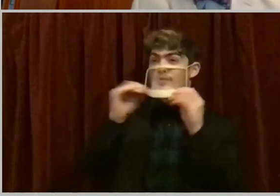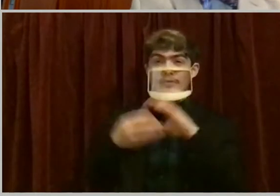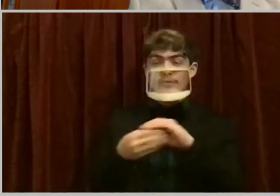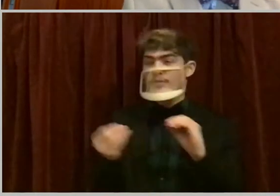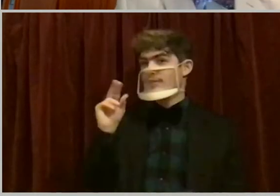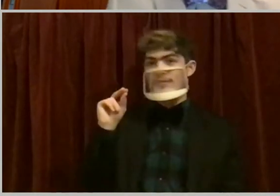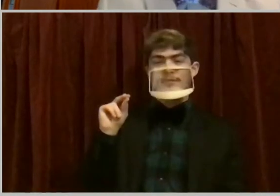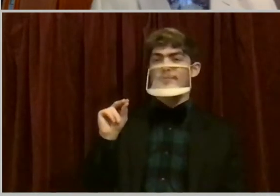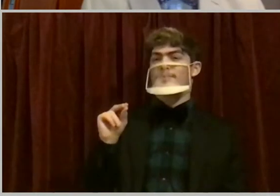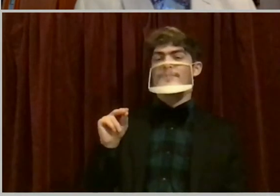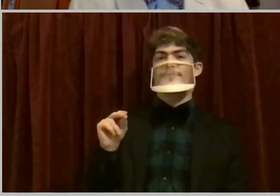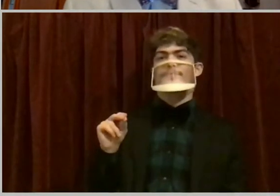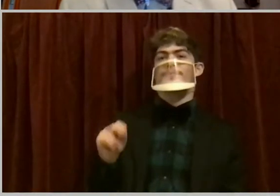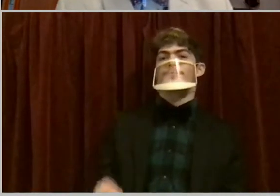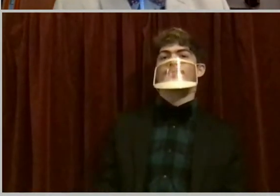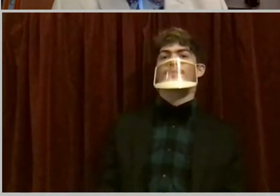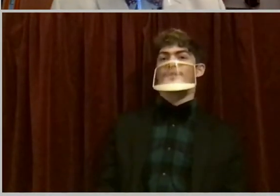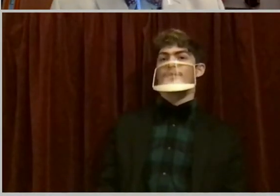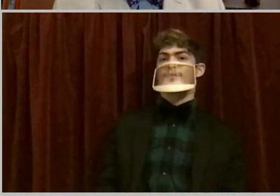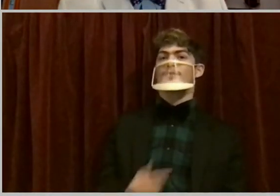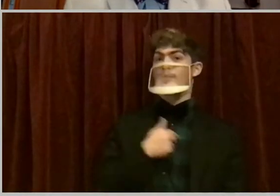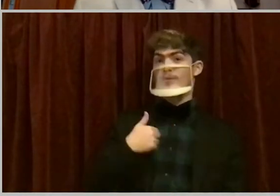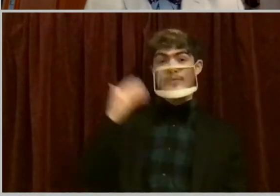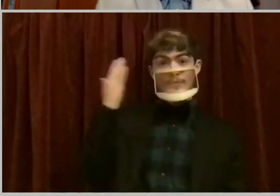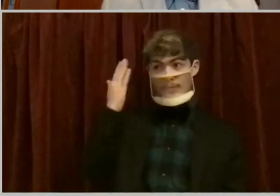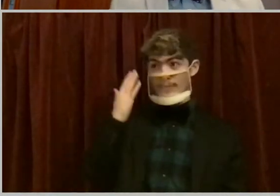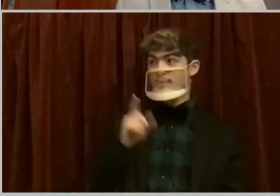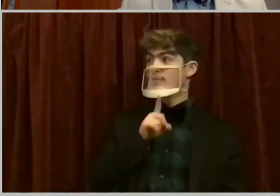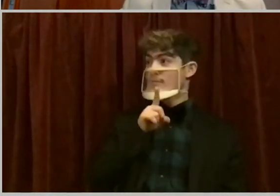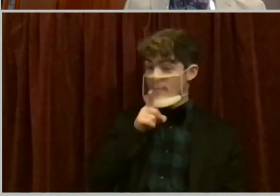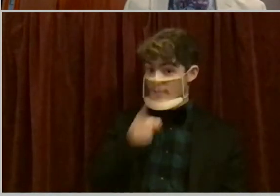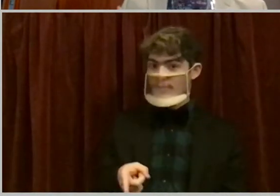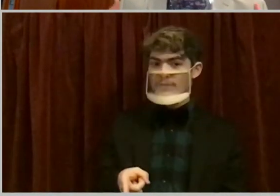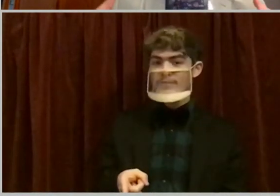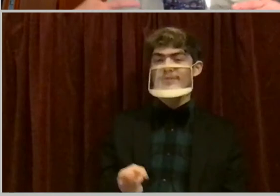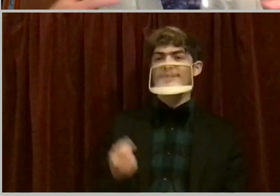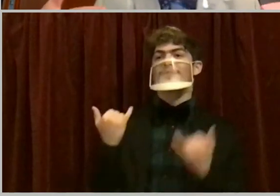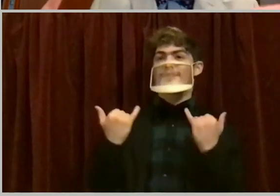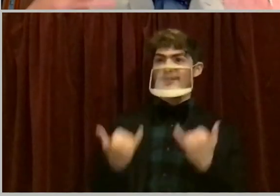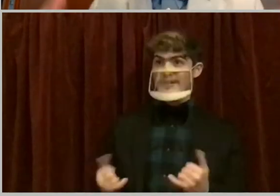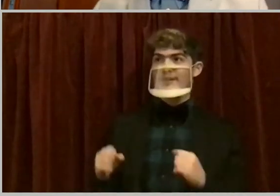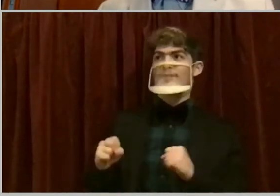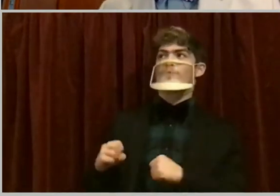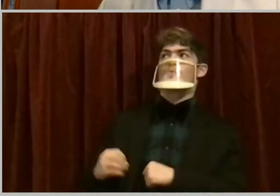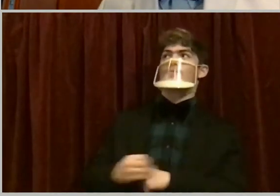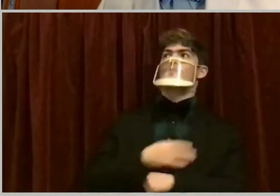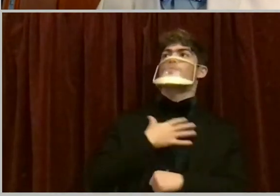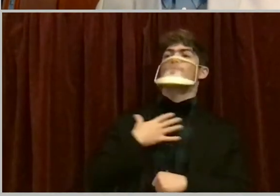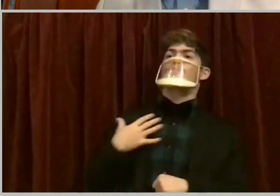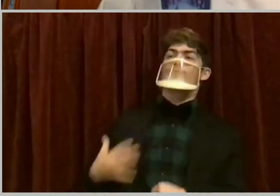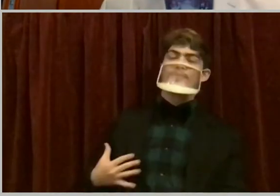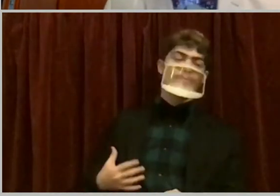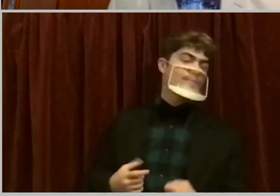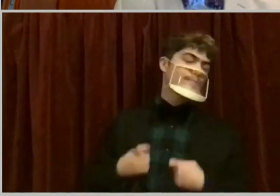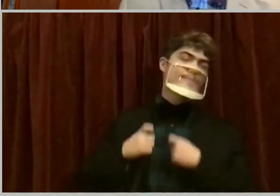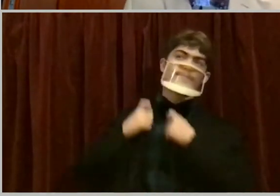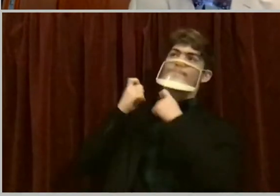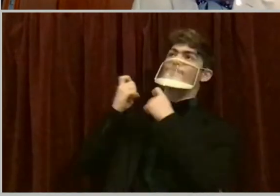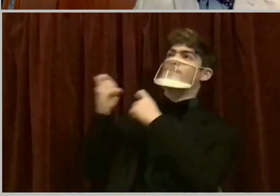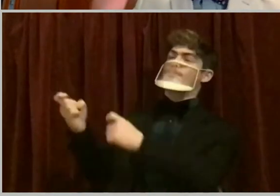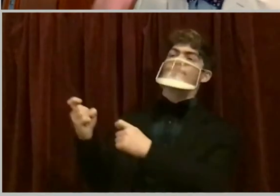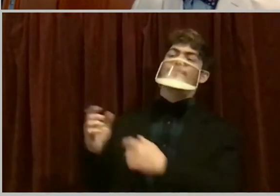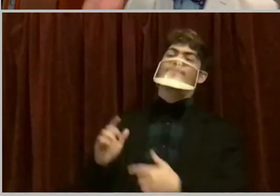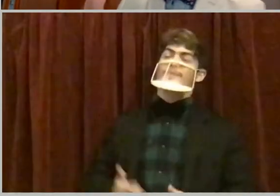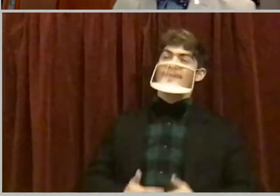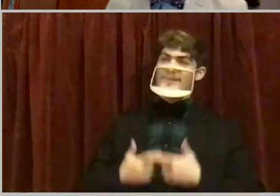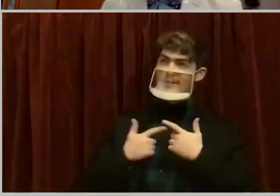because of these truths and this assurance, now we can be moved to give our lives to Christ.